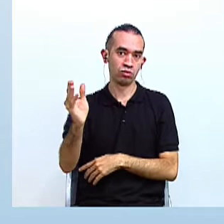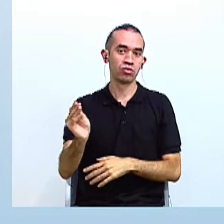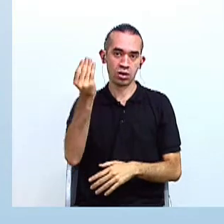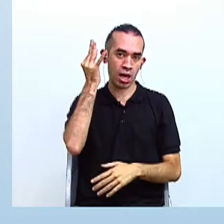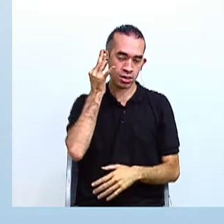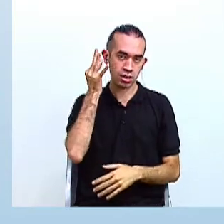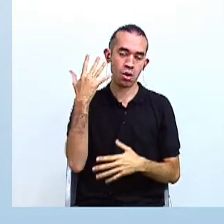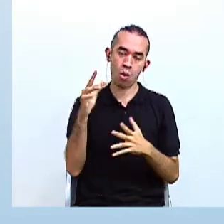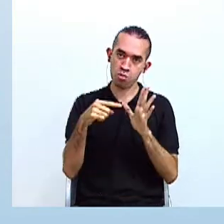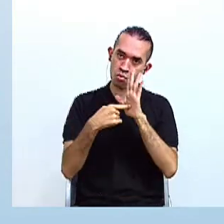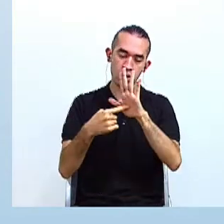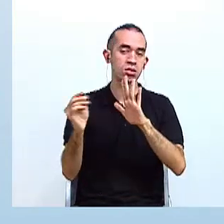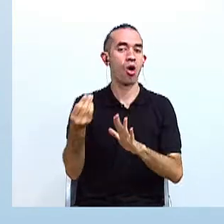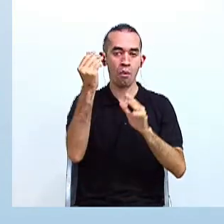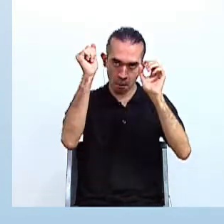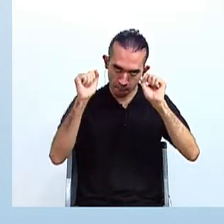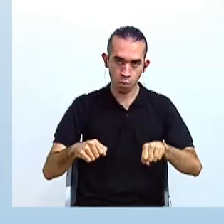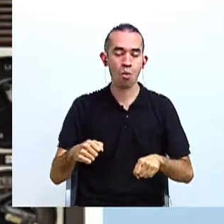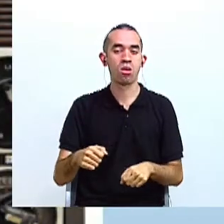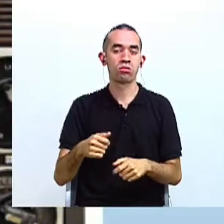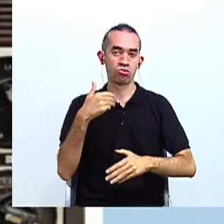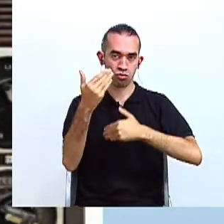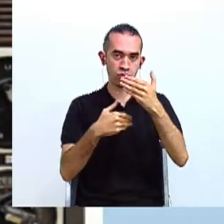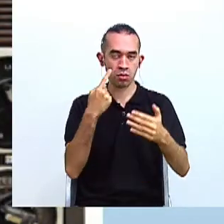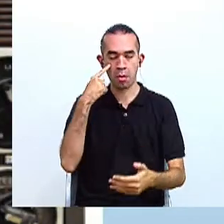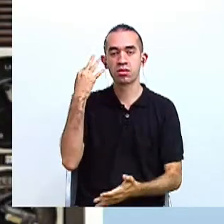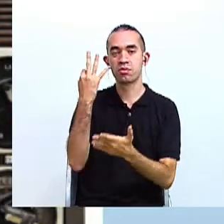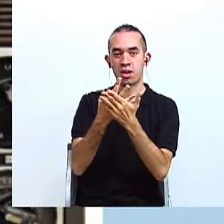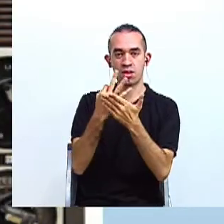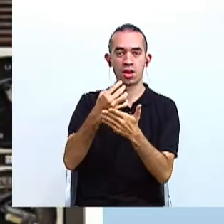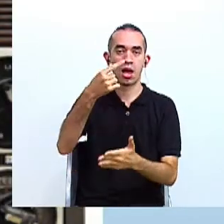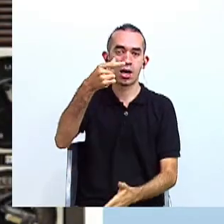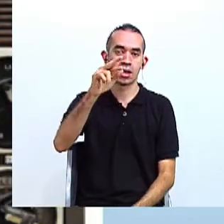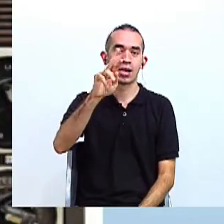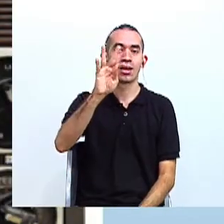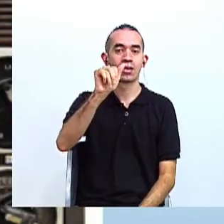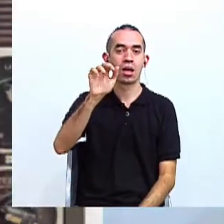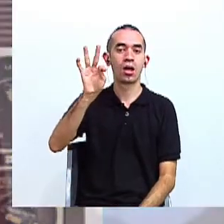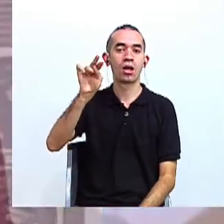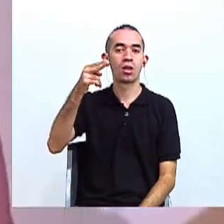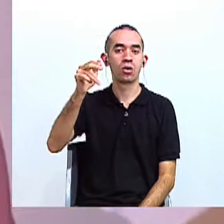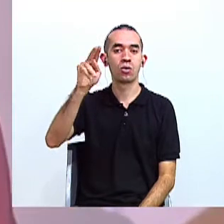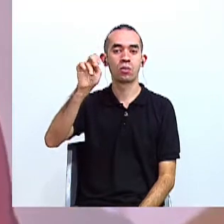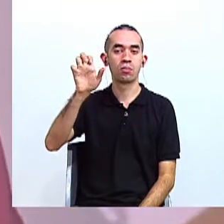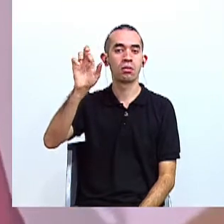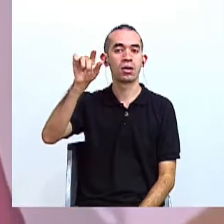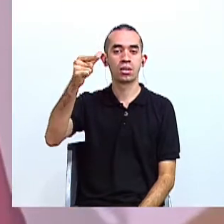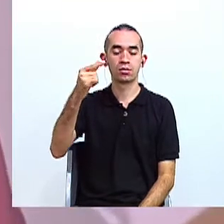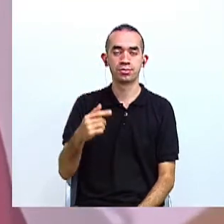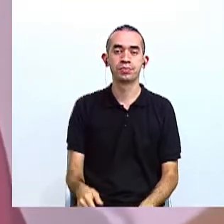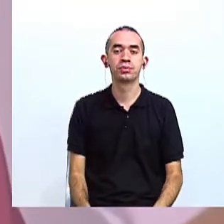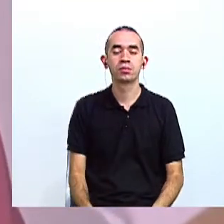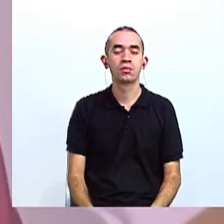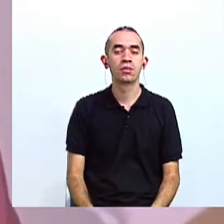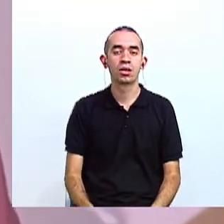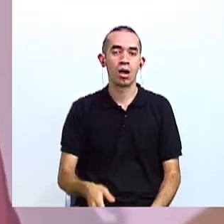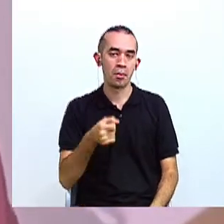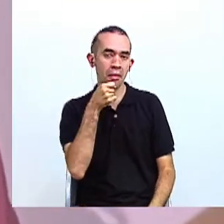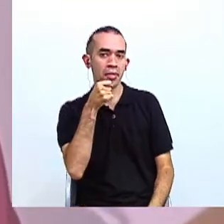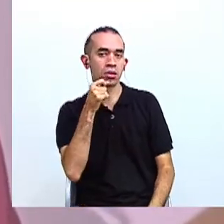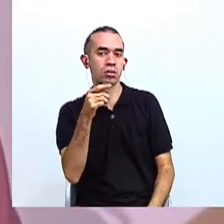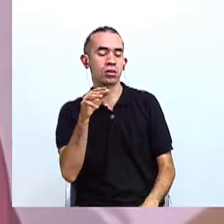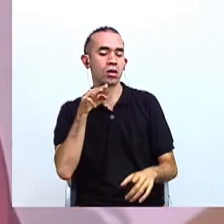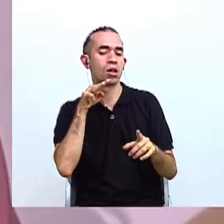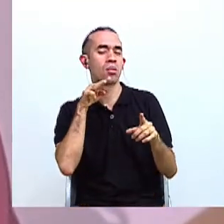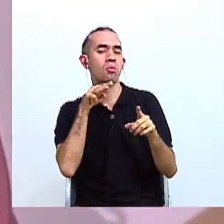Vamos a conocer entonces este testimonio de Greta Thunberg. Corre video. What's your message to world leaders